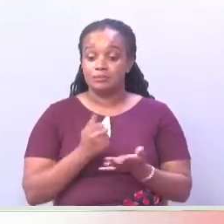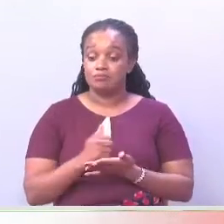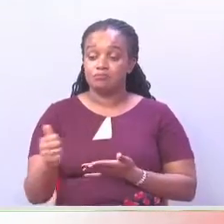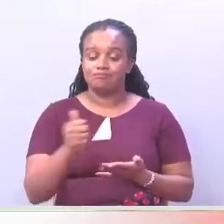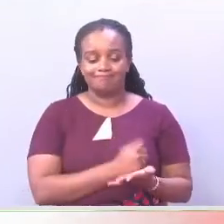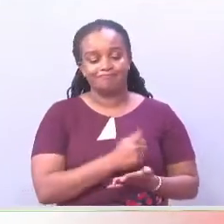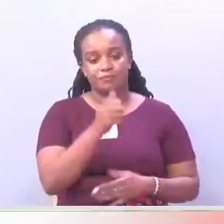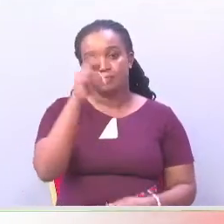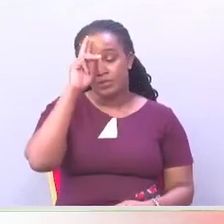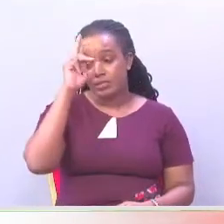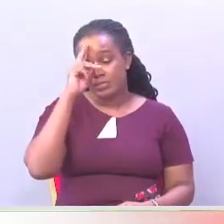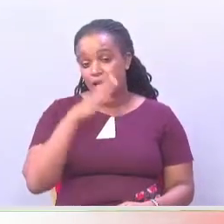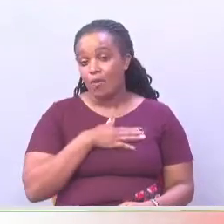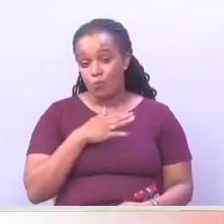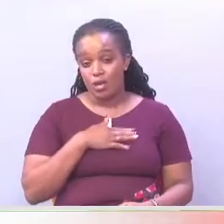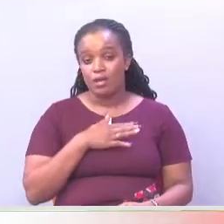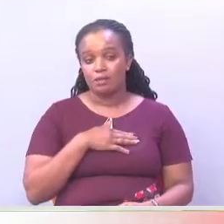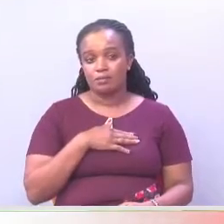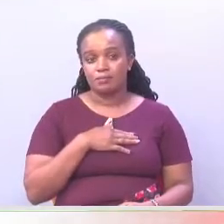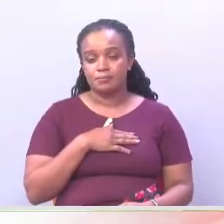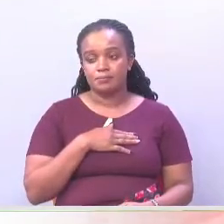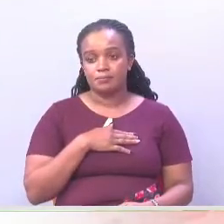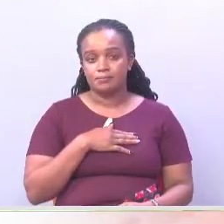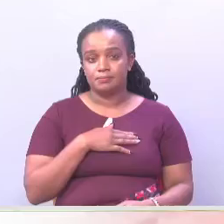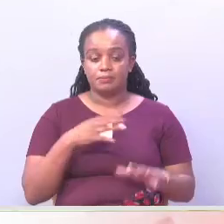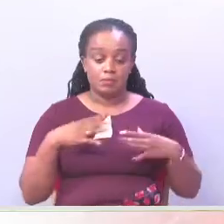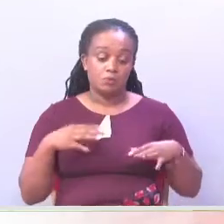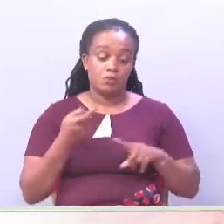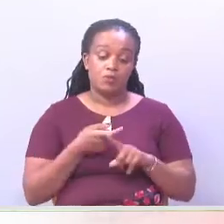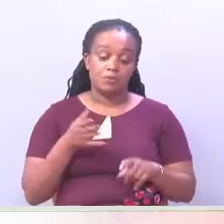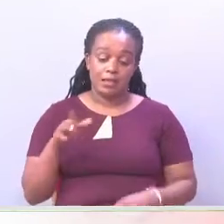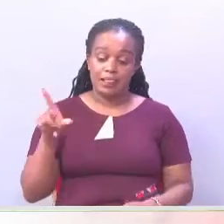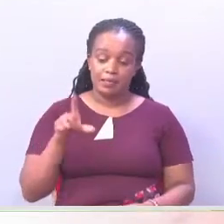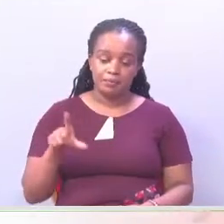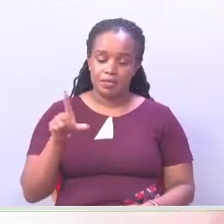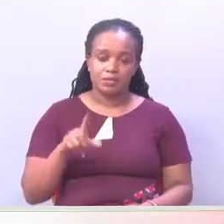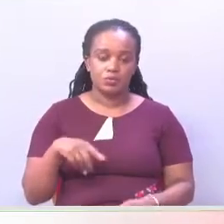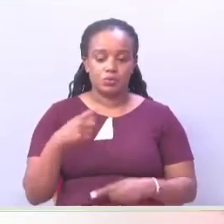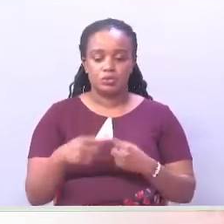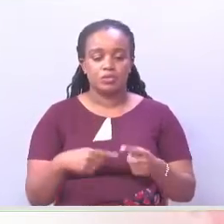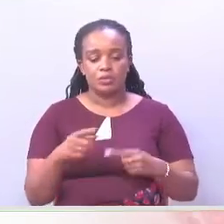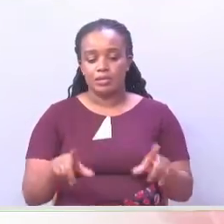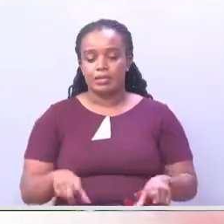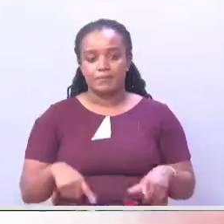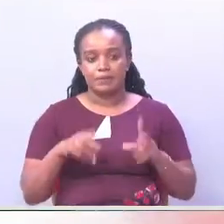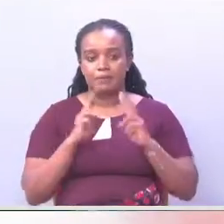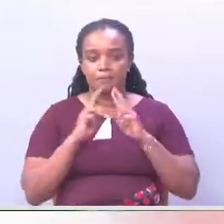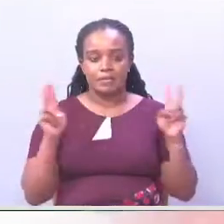kudeploy kinguvu kabisa. Ndio watu wale wa Laikipia pia waende kuishi na amani kama Wakenya